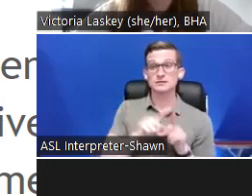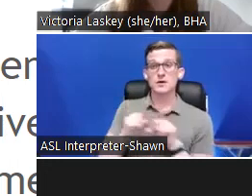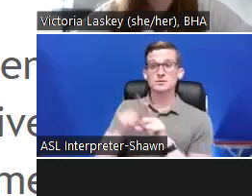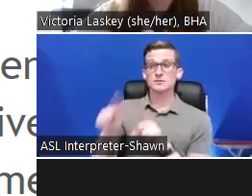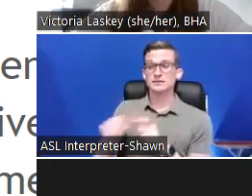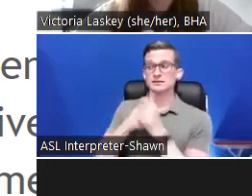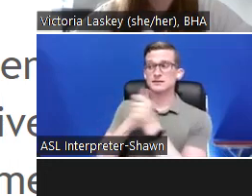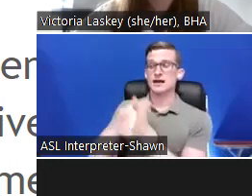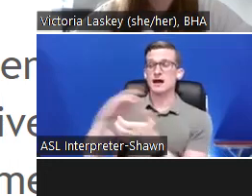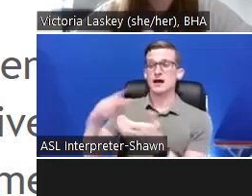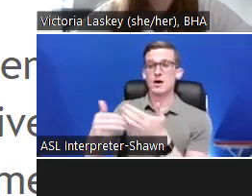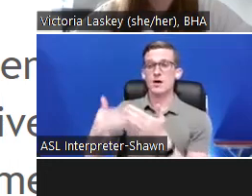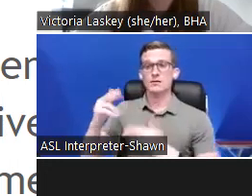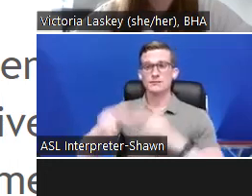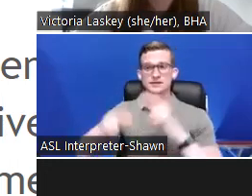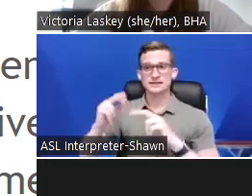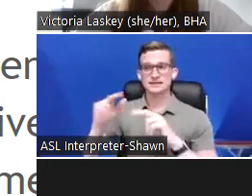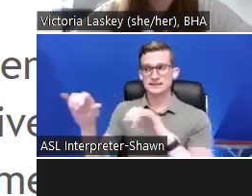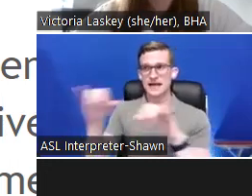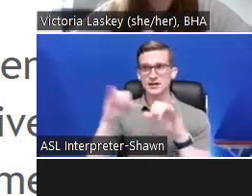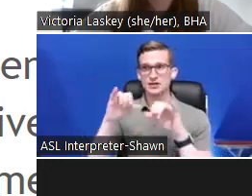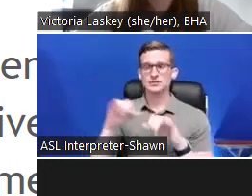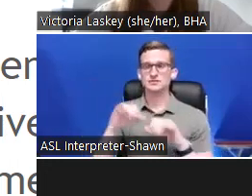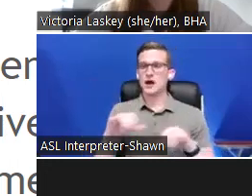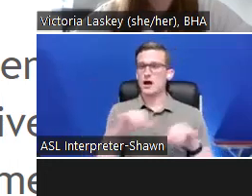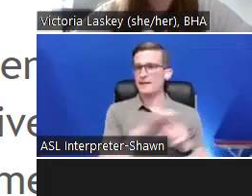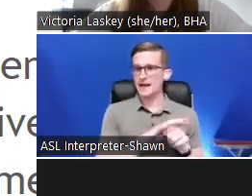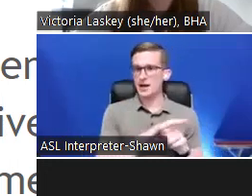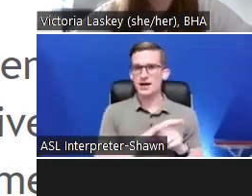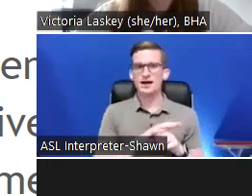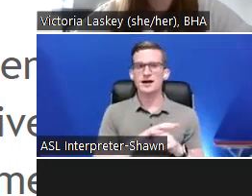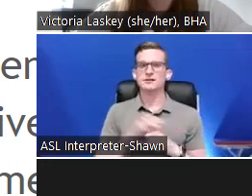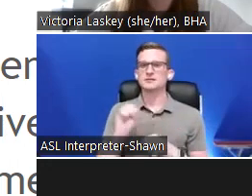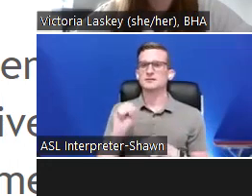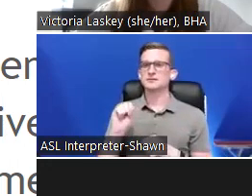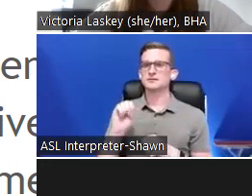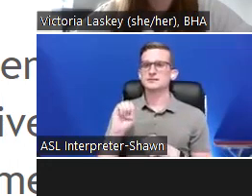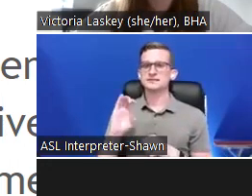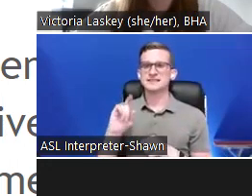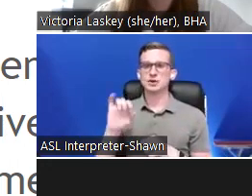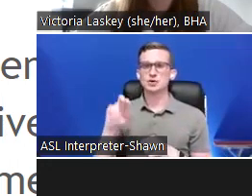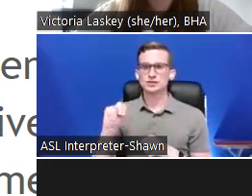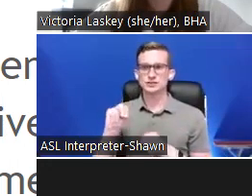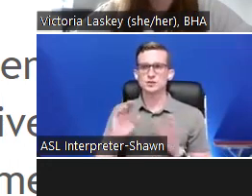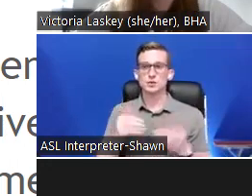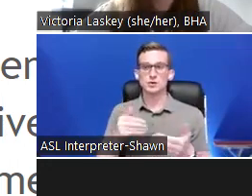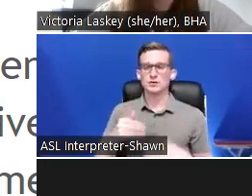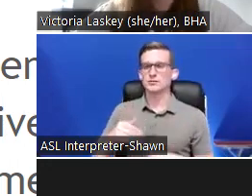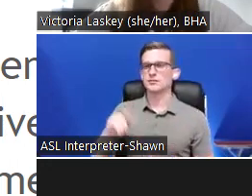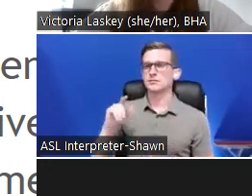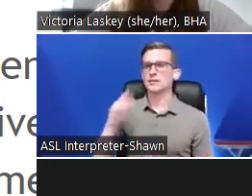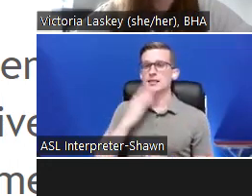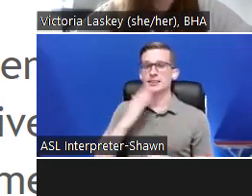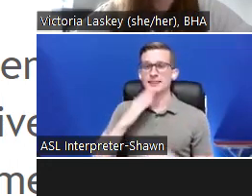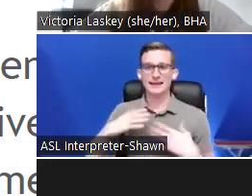standards, common area, bedroom, seclusion room, and bathroom standards, as well as linen and laundry standards. And those can